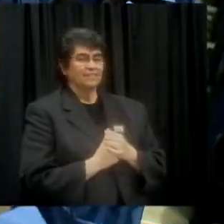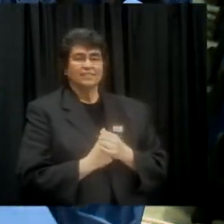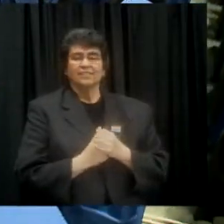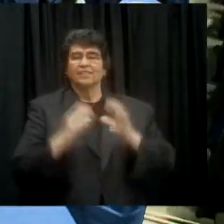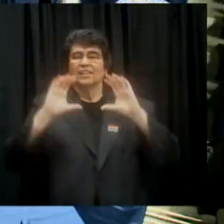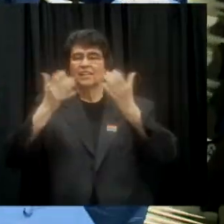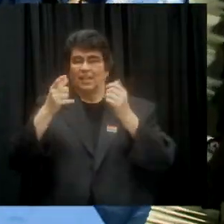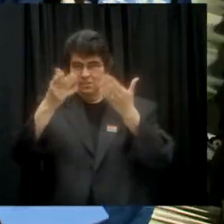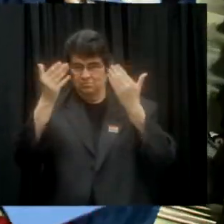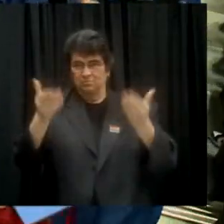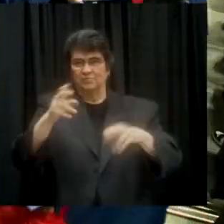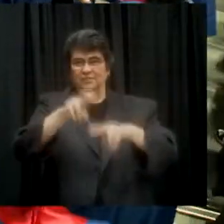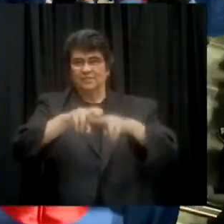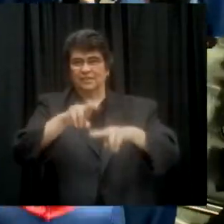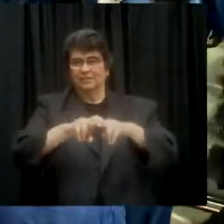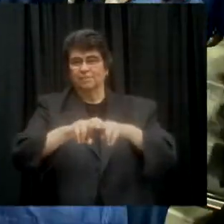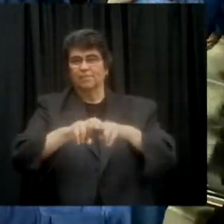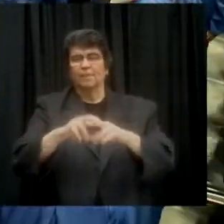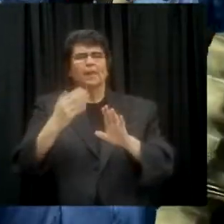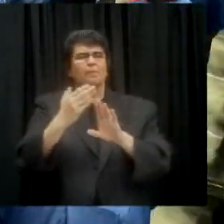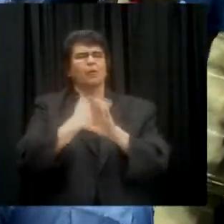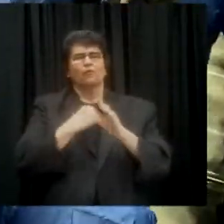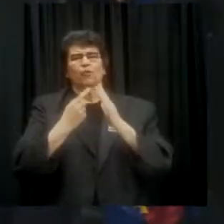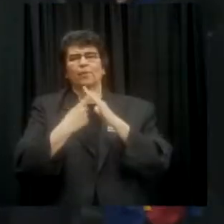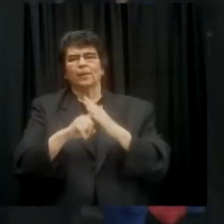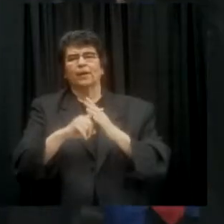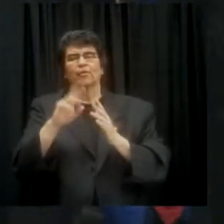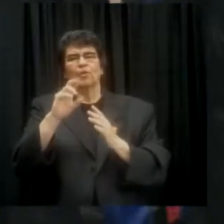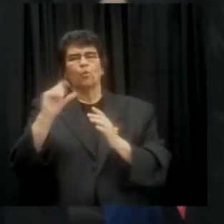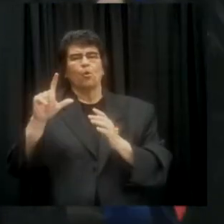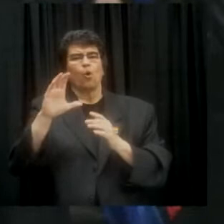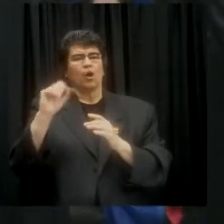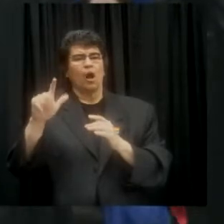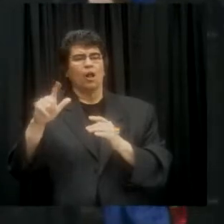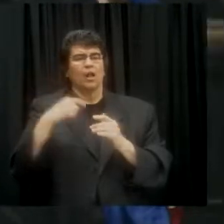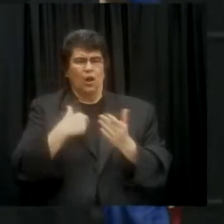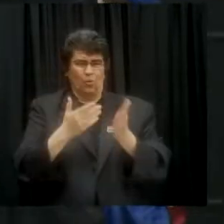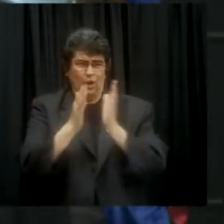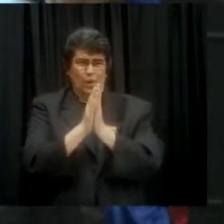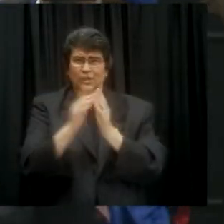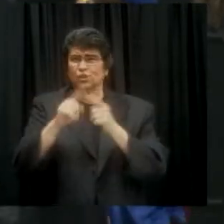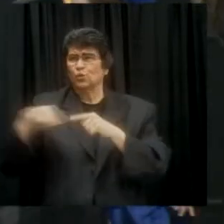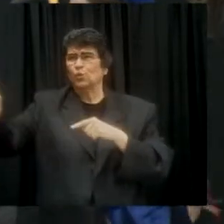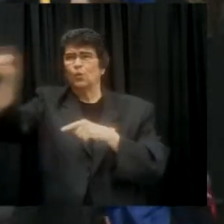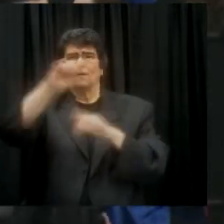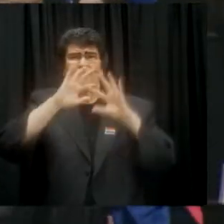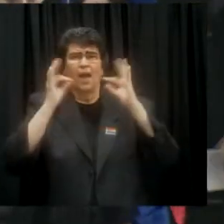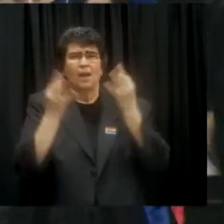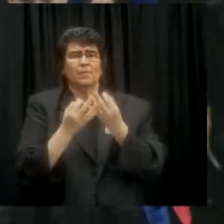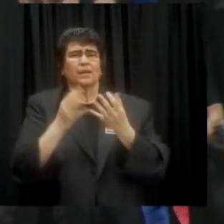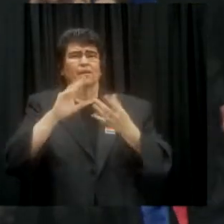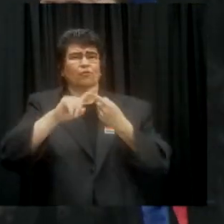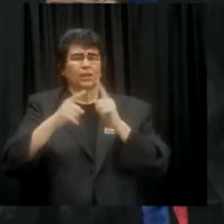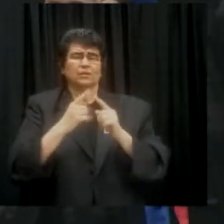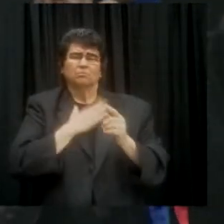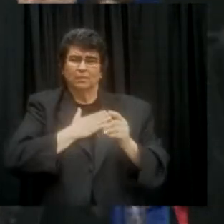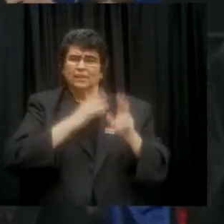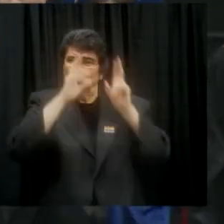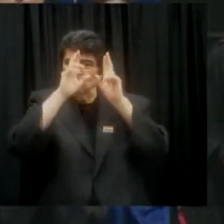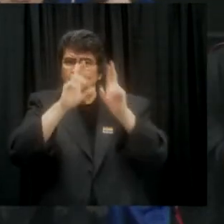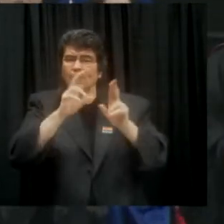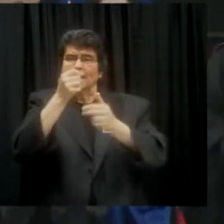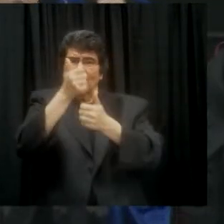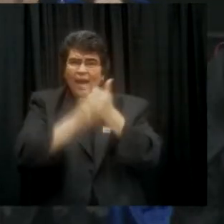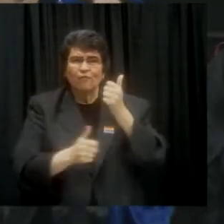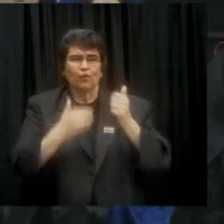Class, you may be seated. Before we begin the roll call, a request out to our family and friends that you respect every